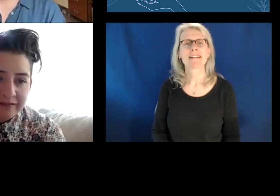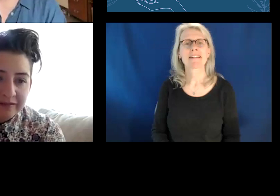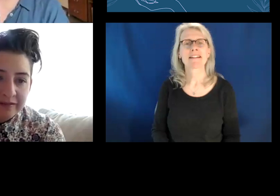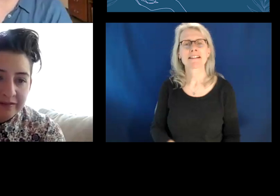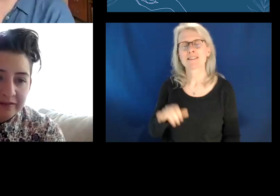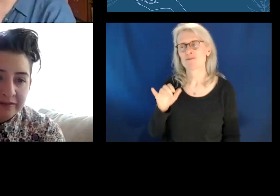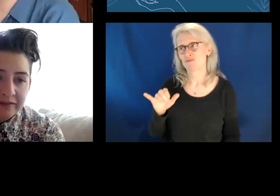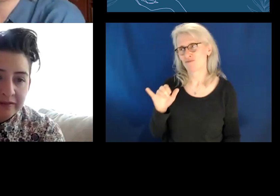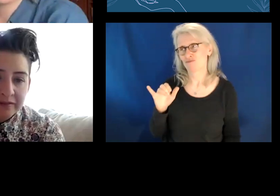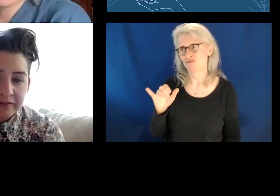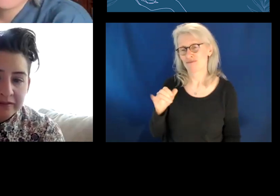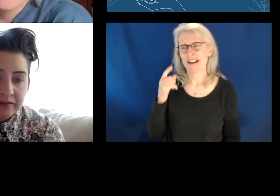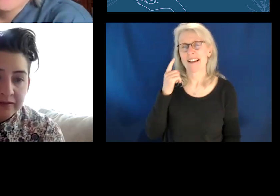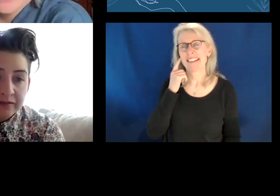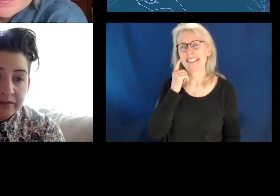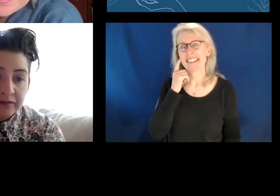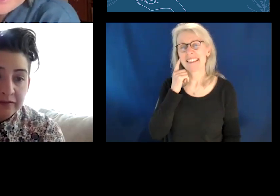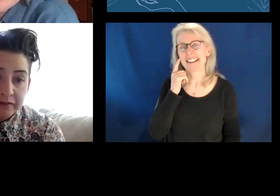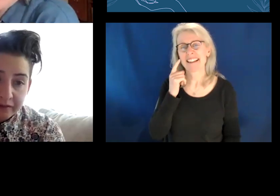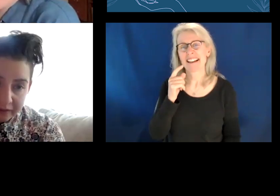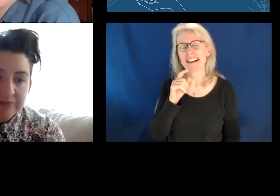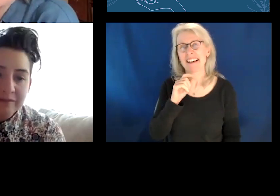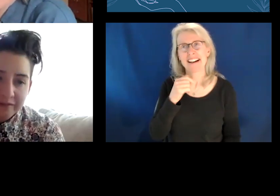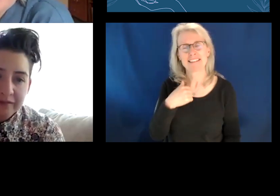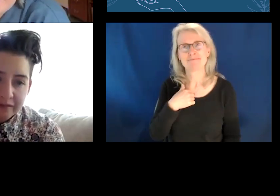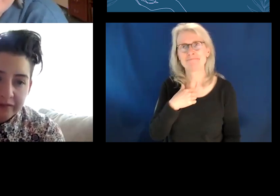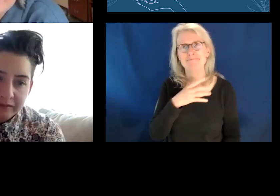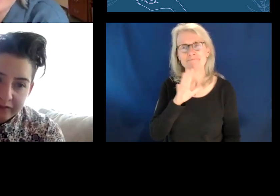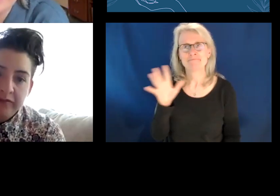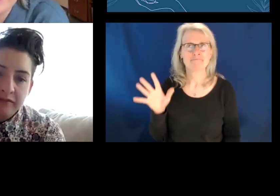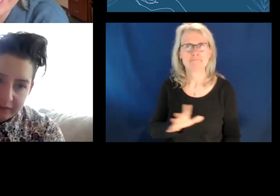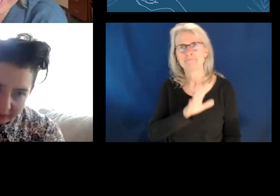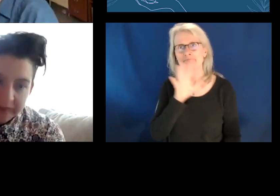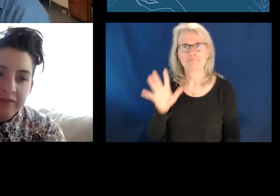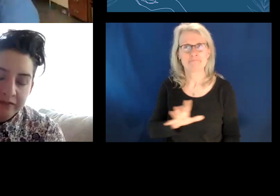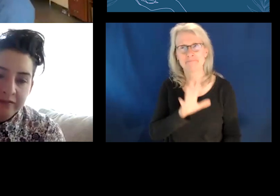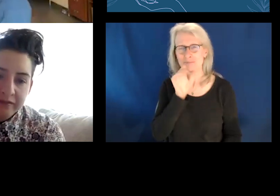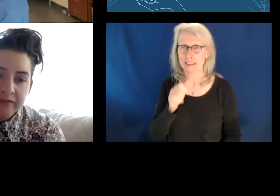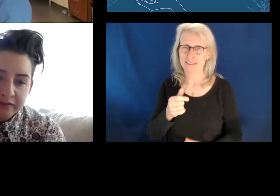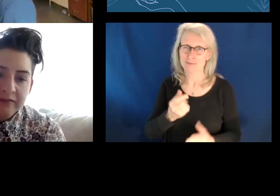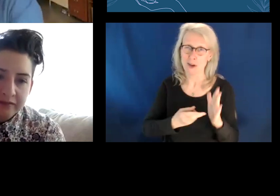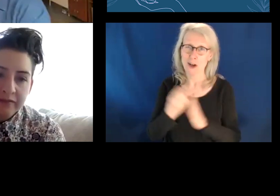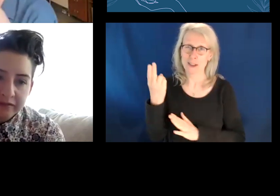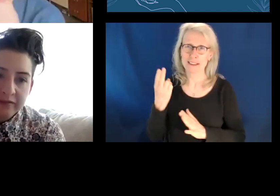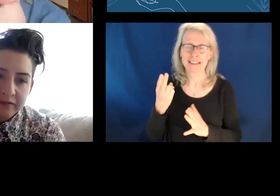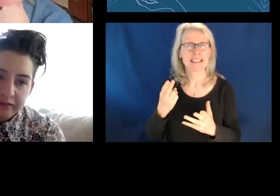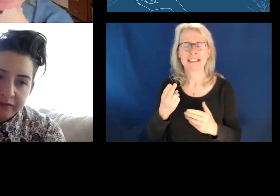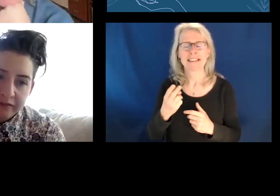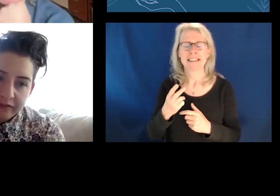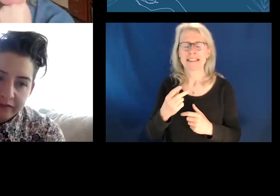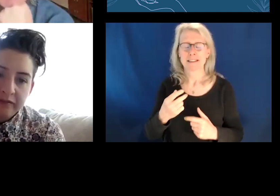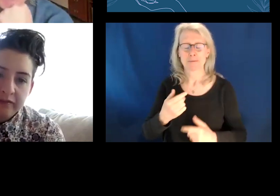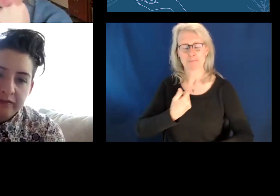I have to say that I'm not great at taking care of myself when I'm leading a